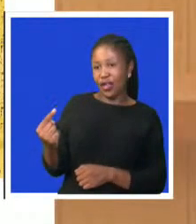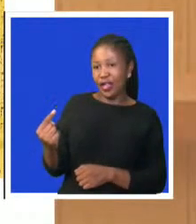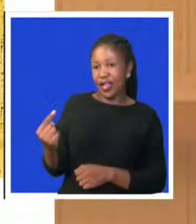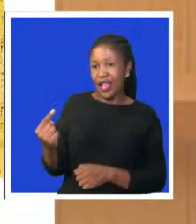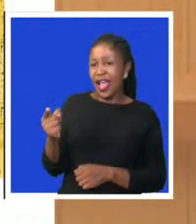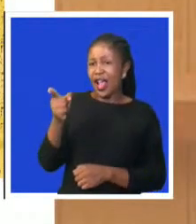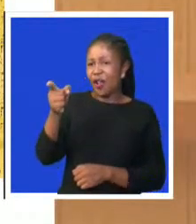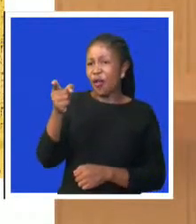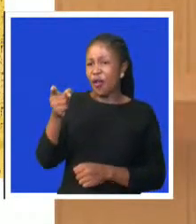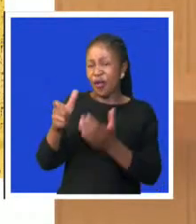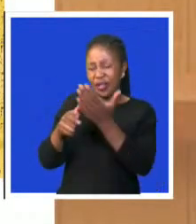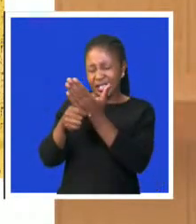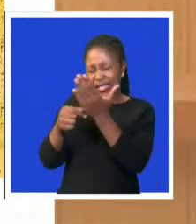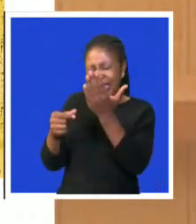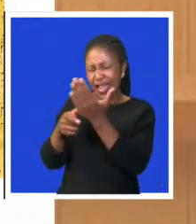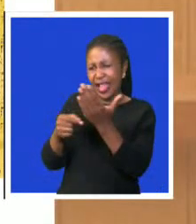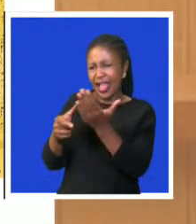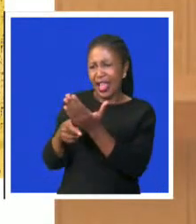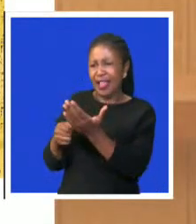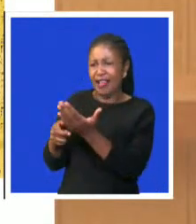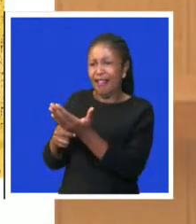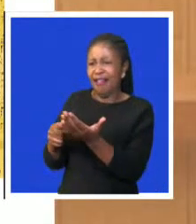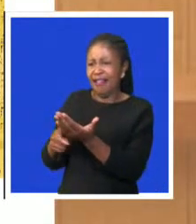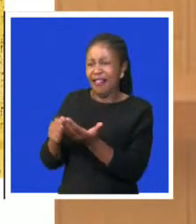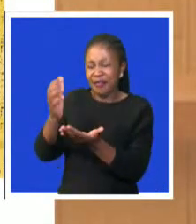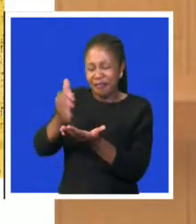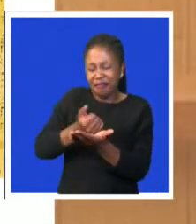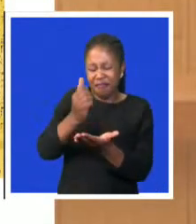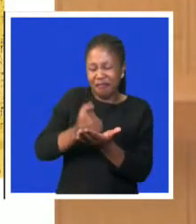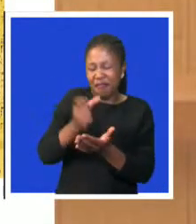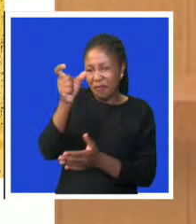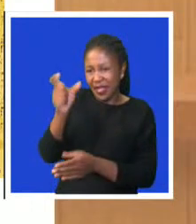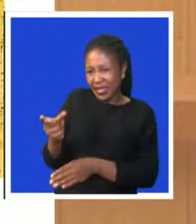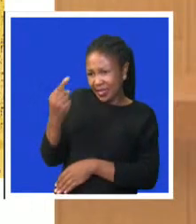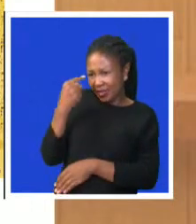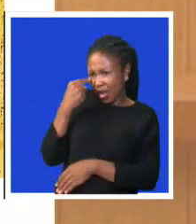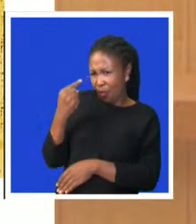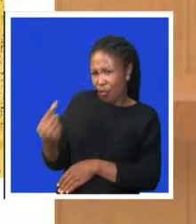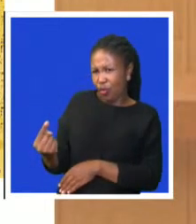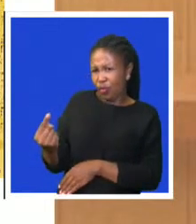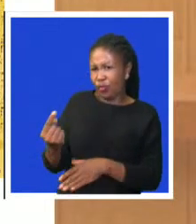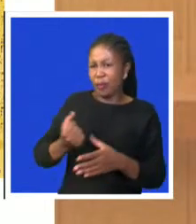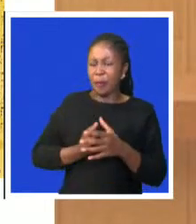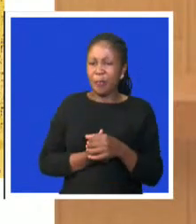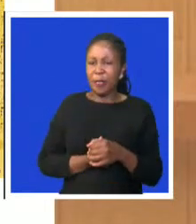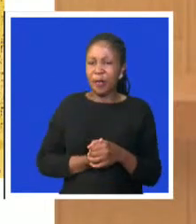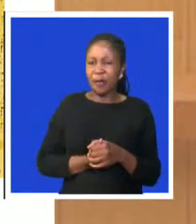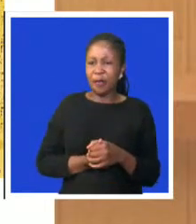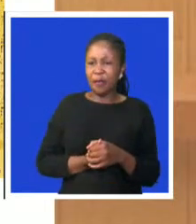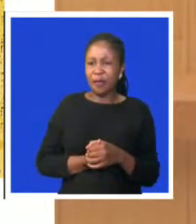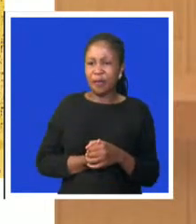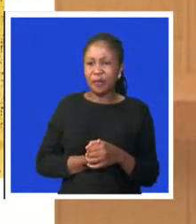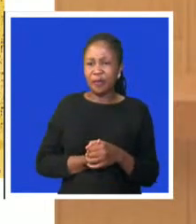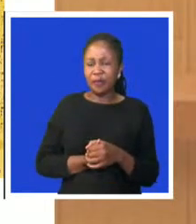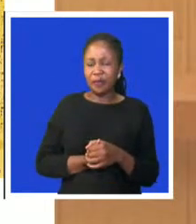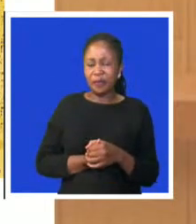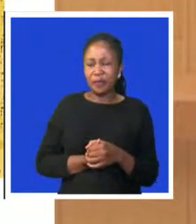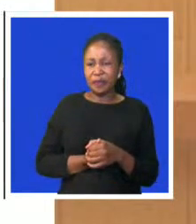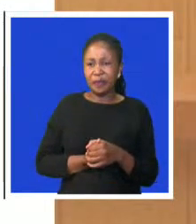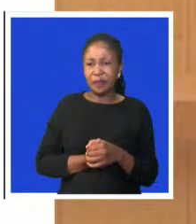work. Yes. Moving on, dear Lena, then we come